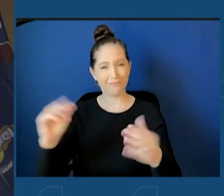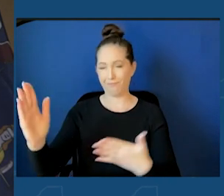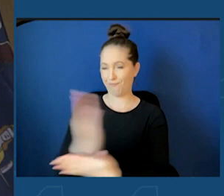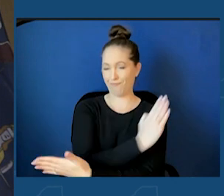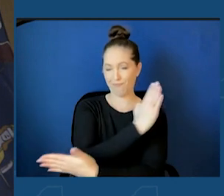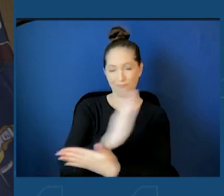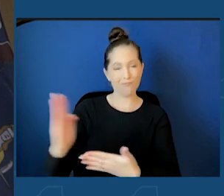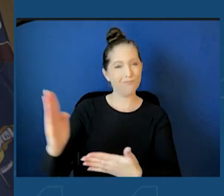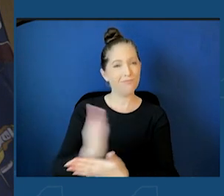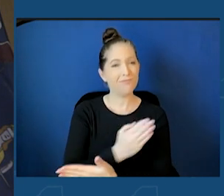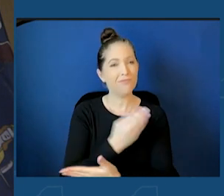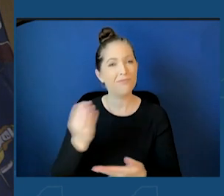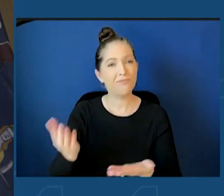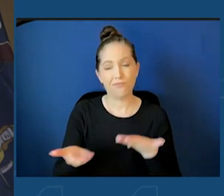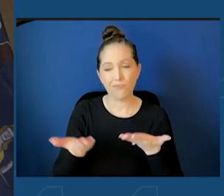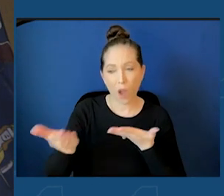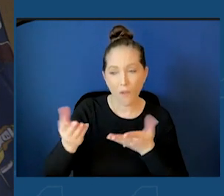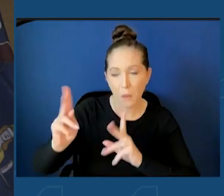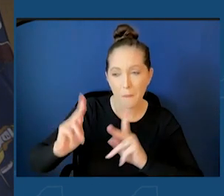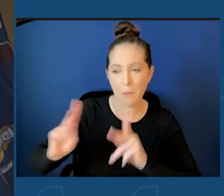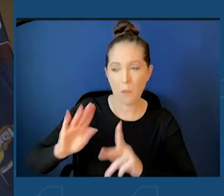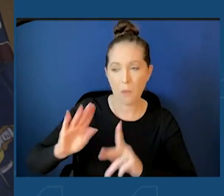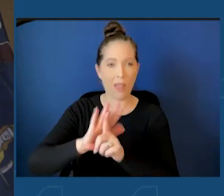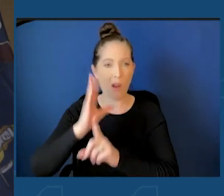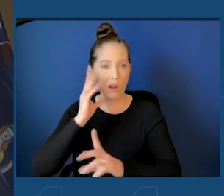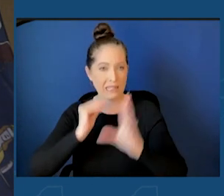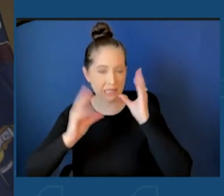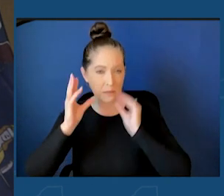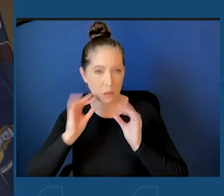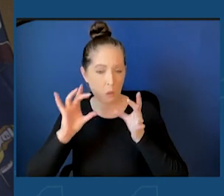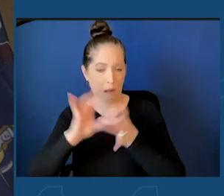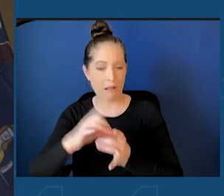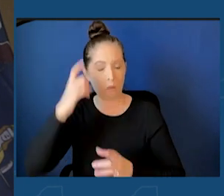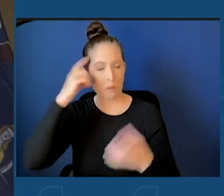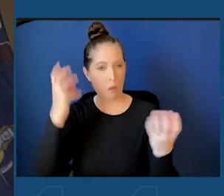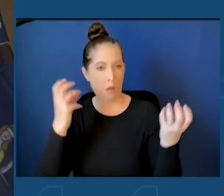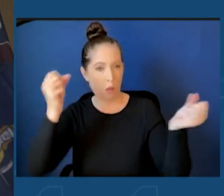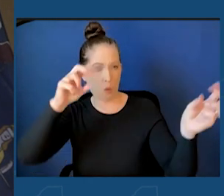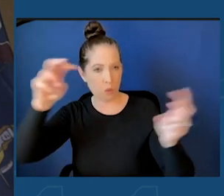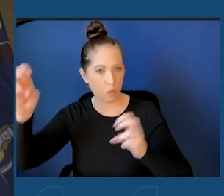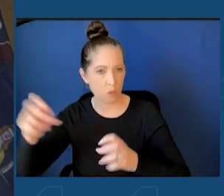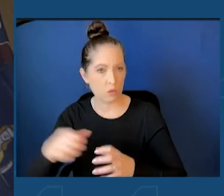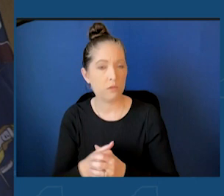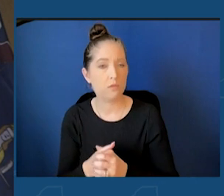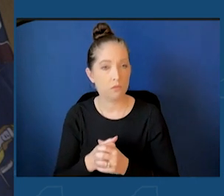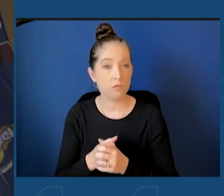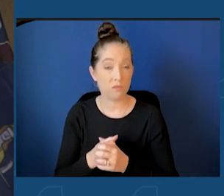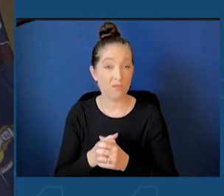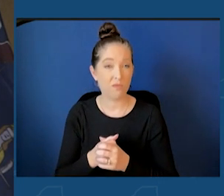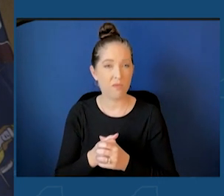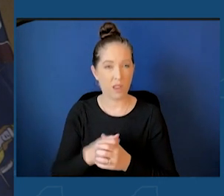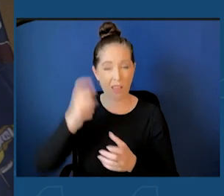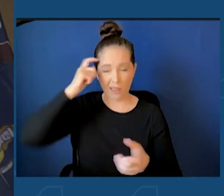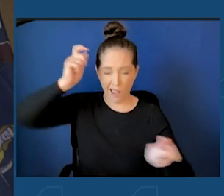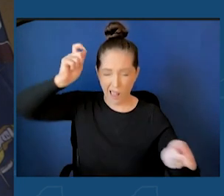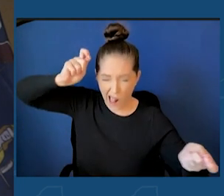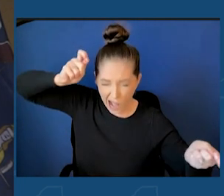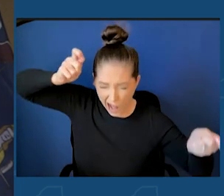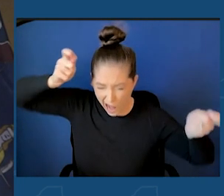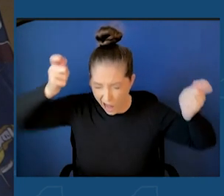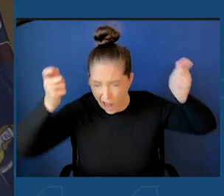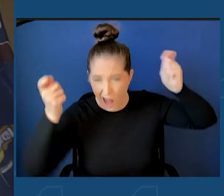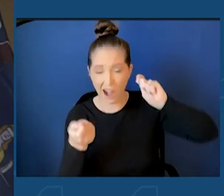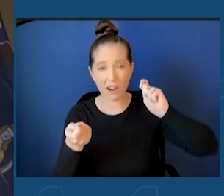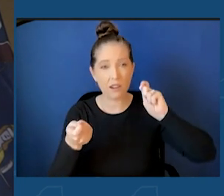are at different stages in their experience in dealing with mental health issues. And it's a monumental shift in thinking to say that it's more